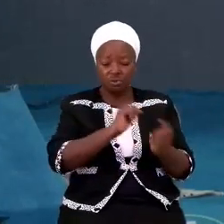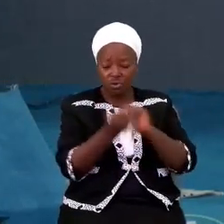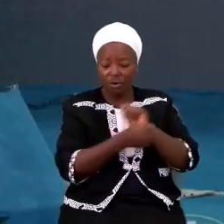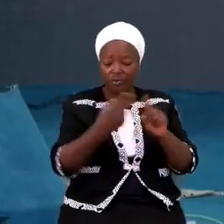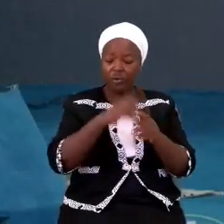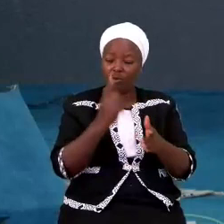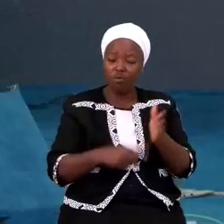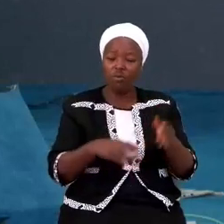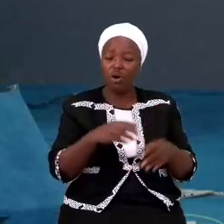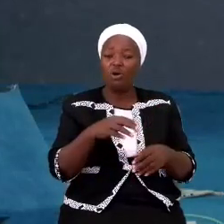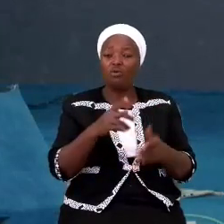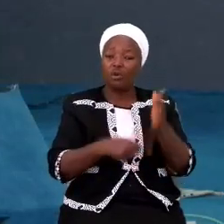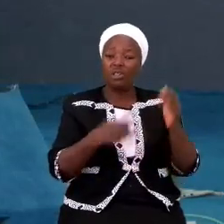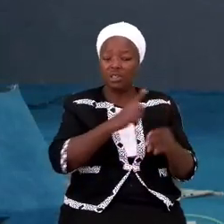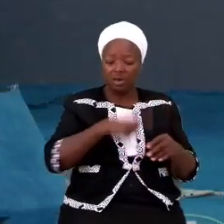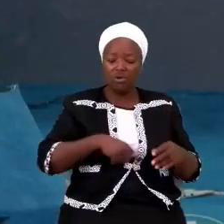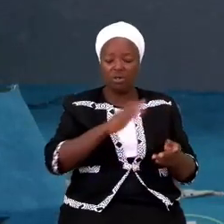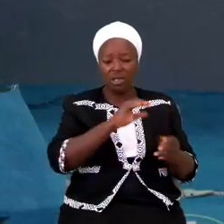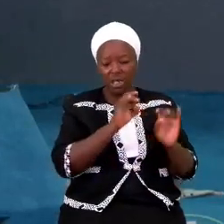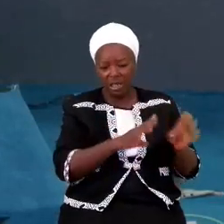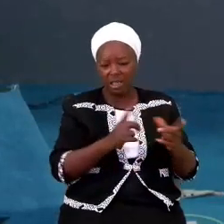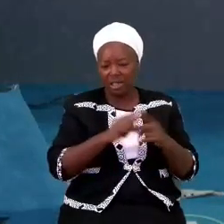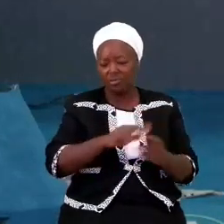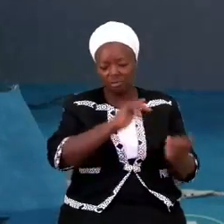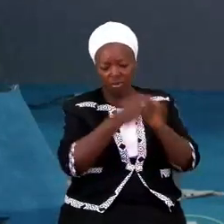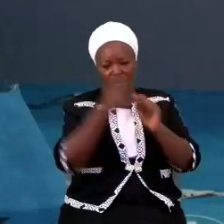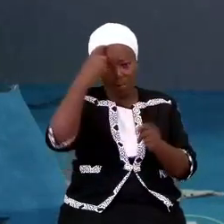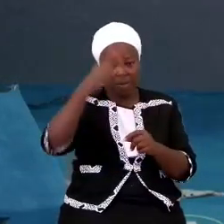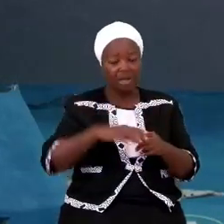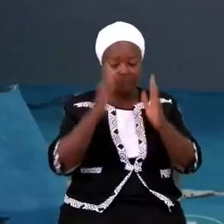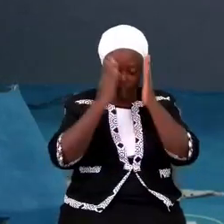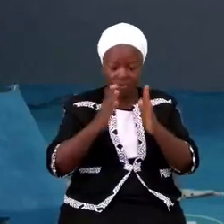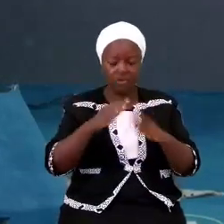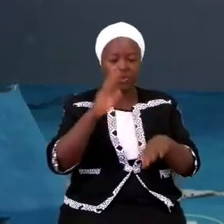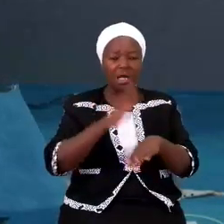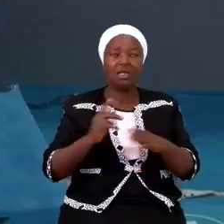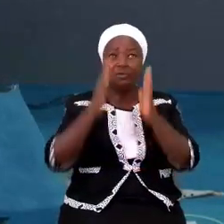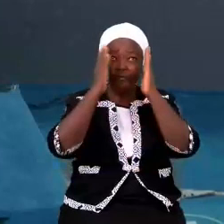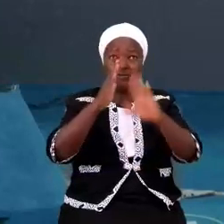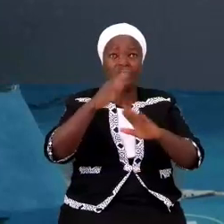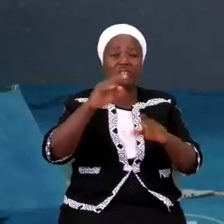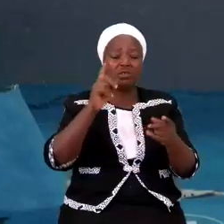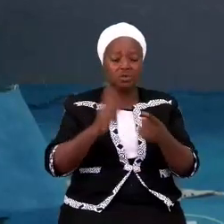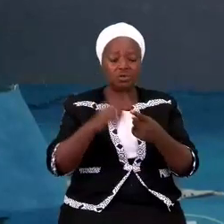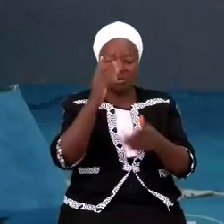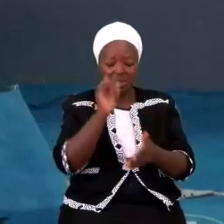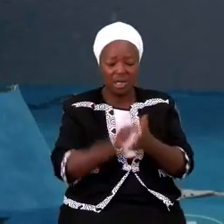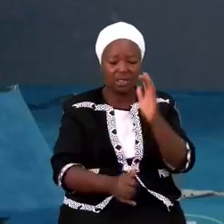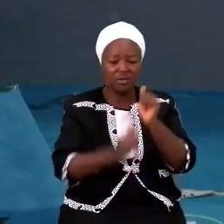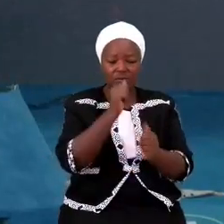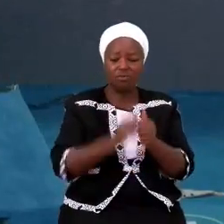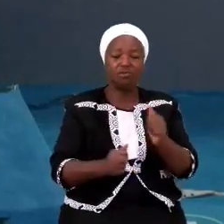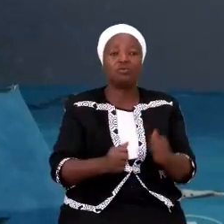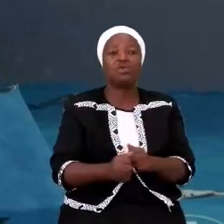what God loves. That's why he says, you people, house of Israel, every one of